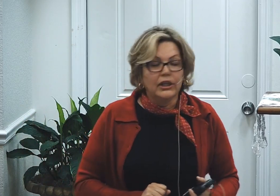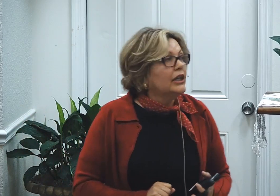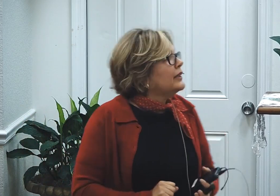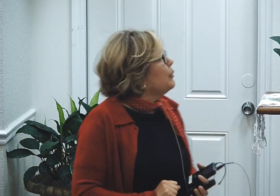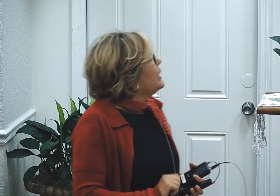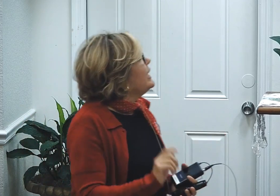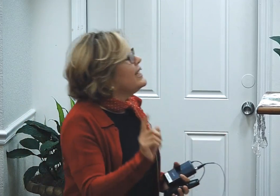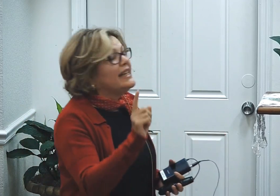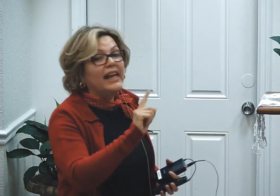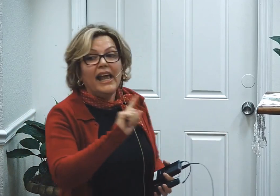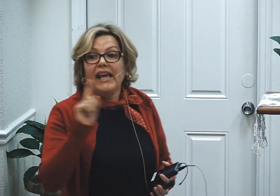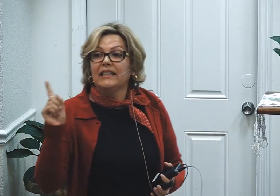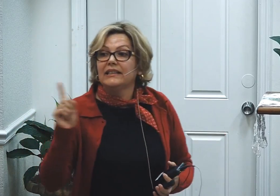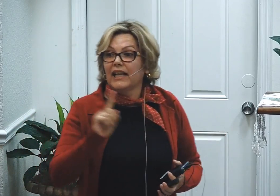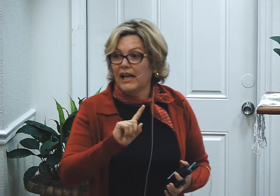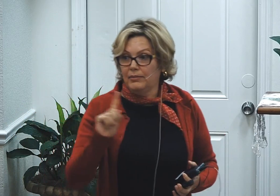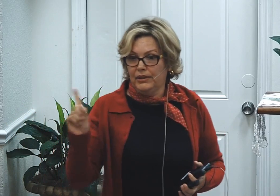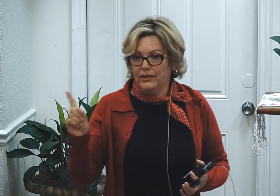return.